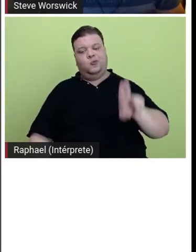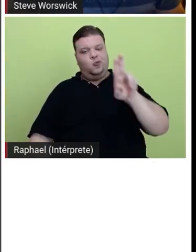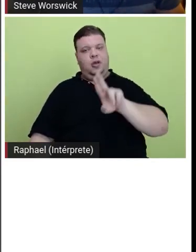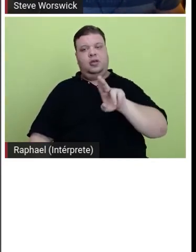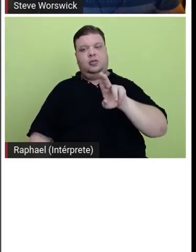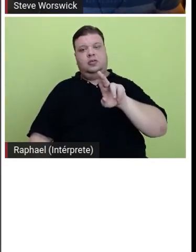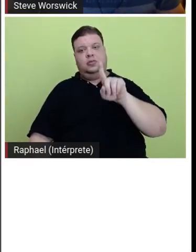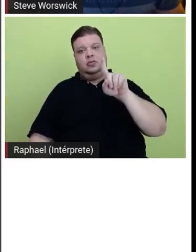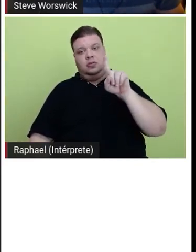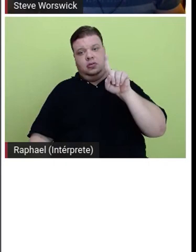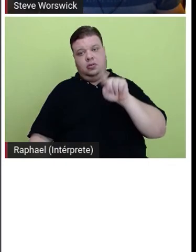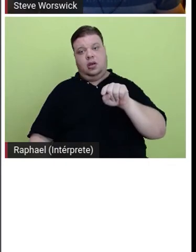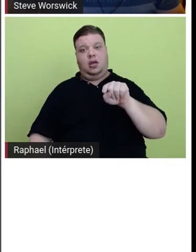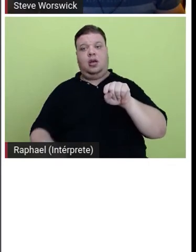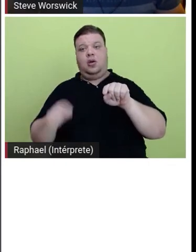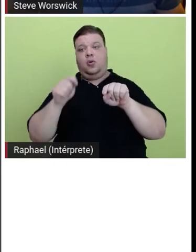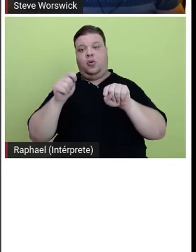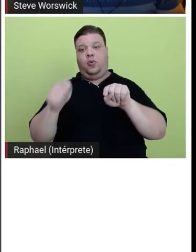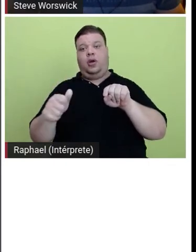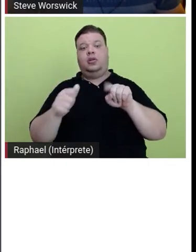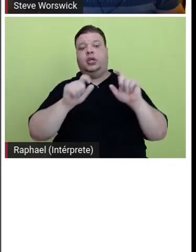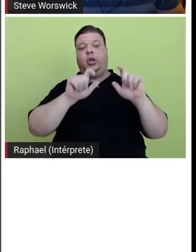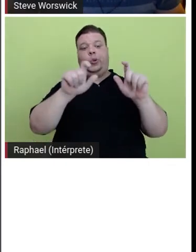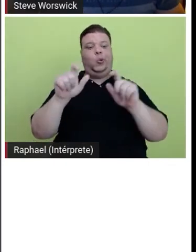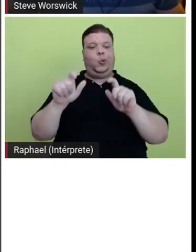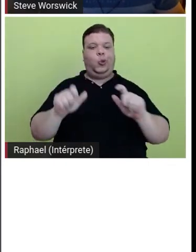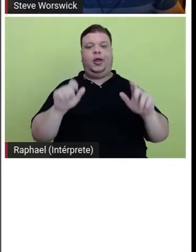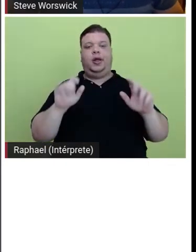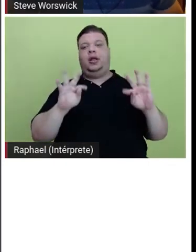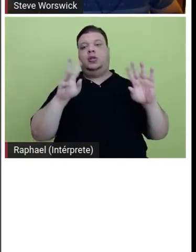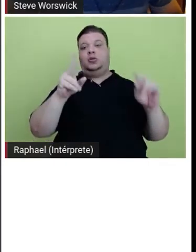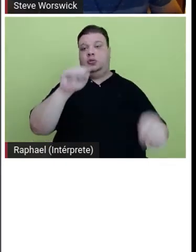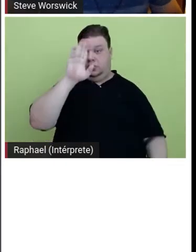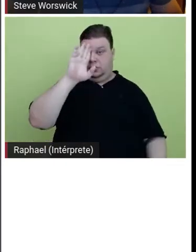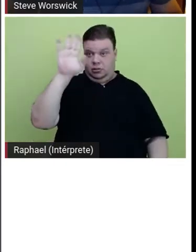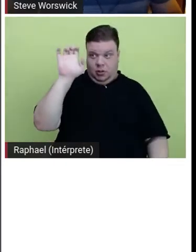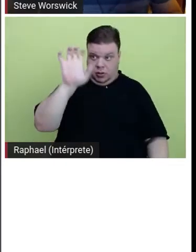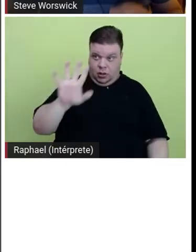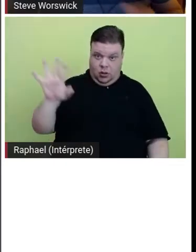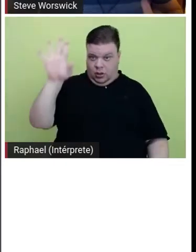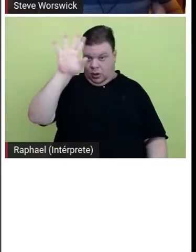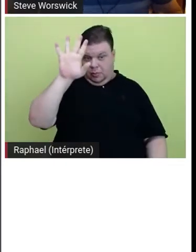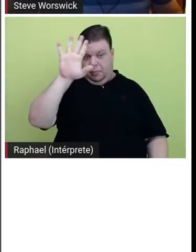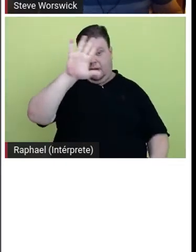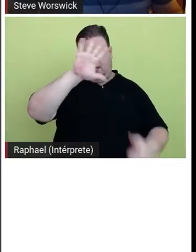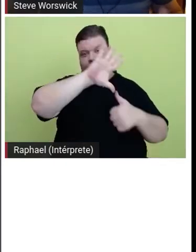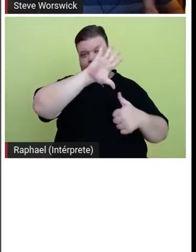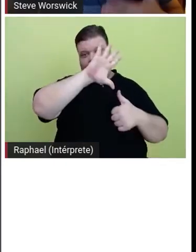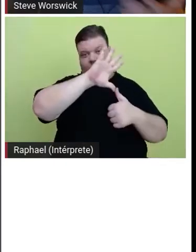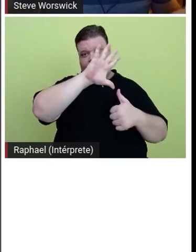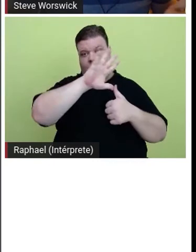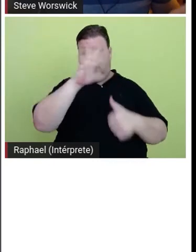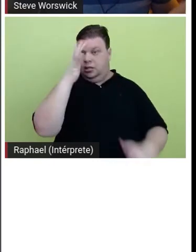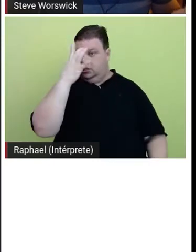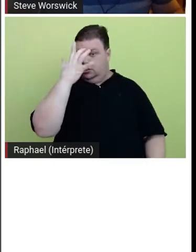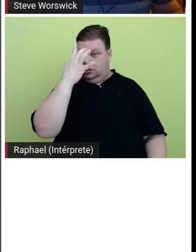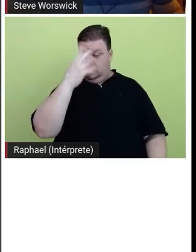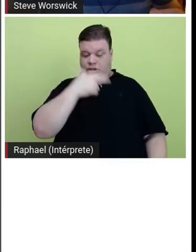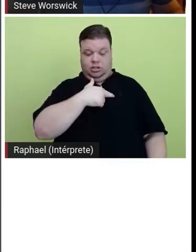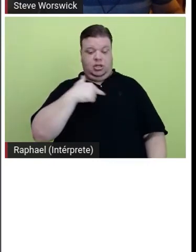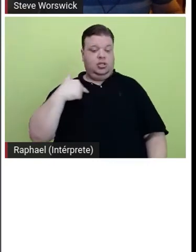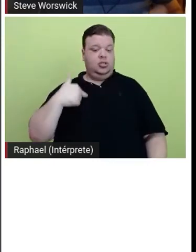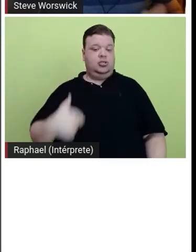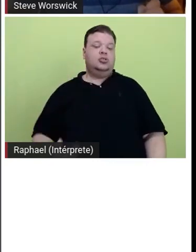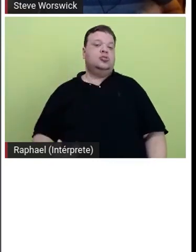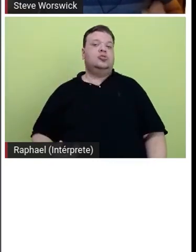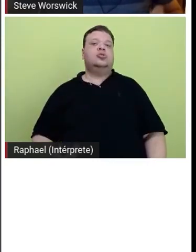from the Vatican City at one time. So it's a kind of a universal thing. So using that, I have to make sure Kooky's